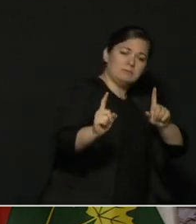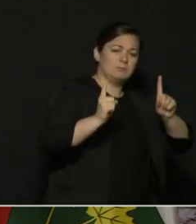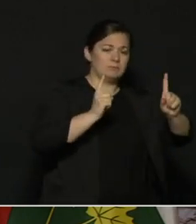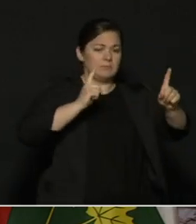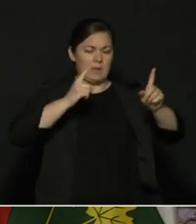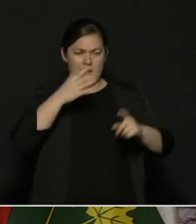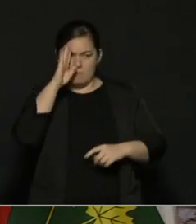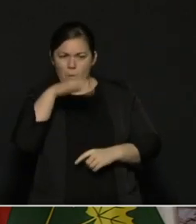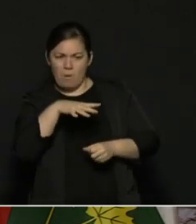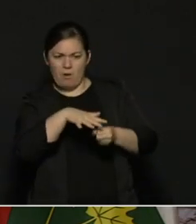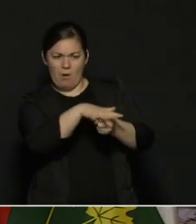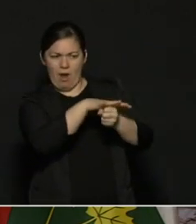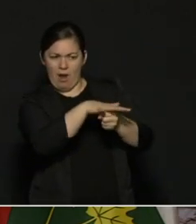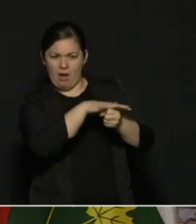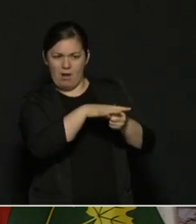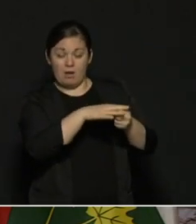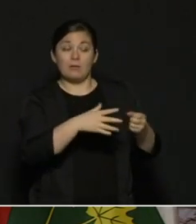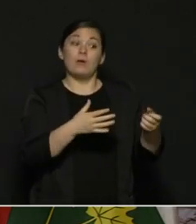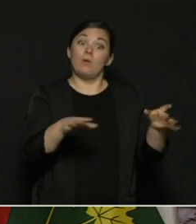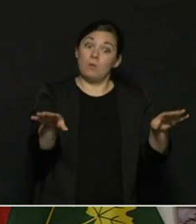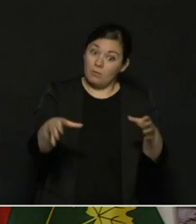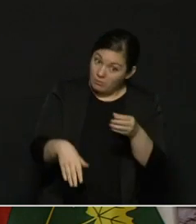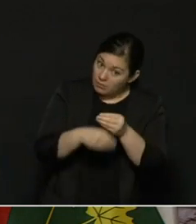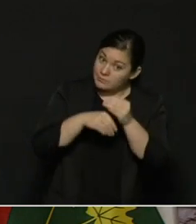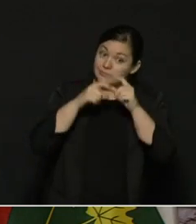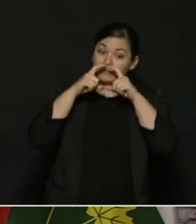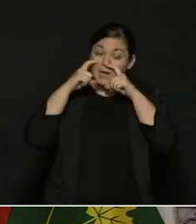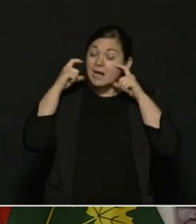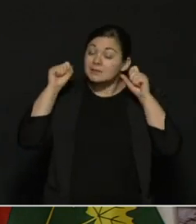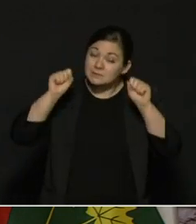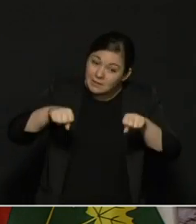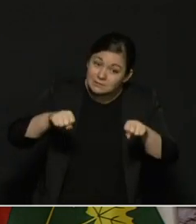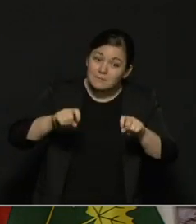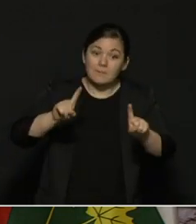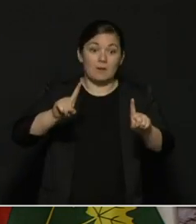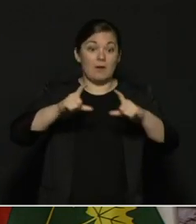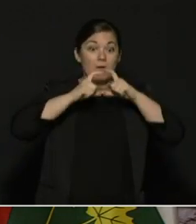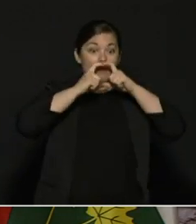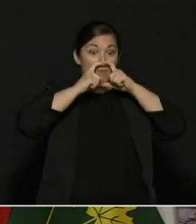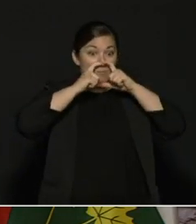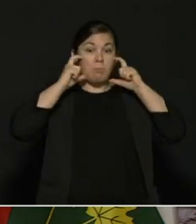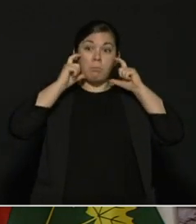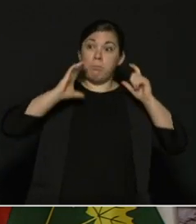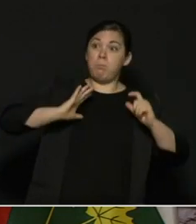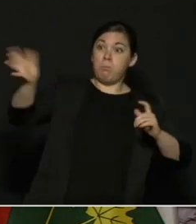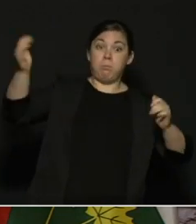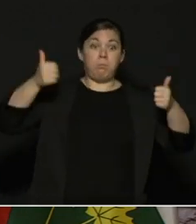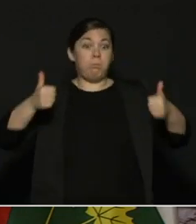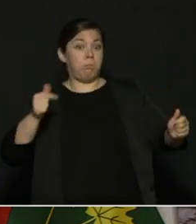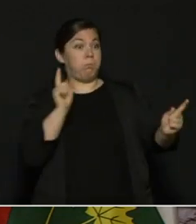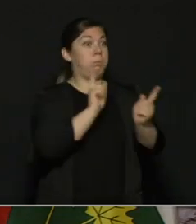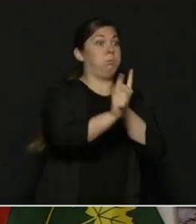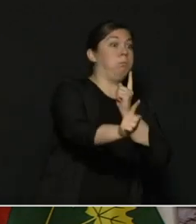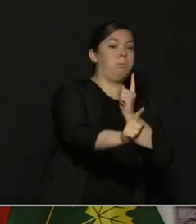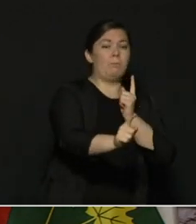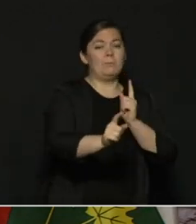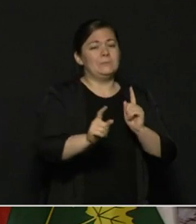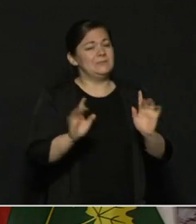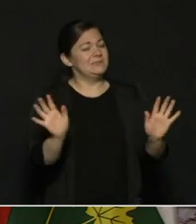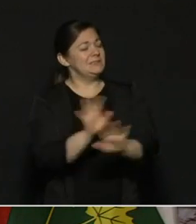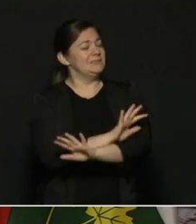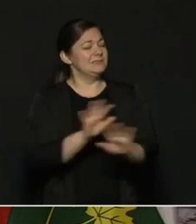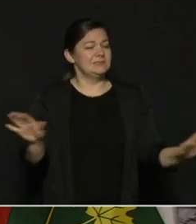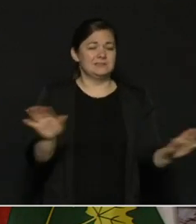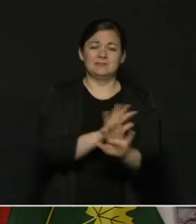covering, but that's not an excuse to say, I have a facial covering, therefore I'm going to negate the need for physical distancing. That's